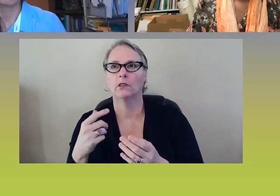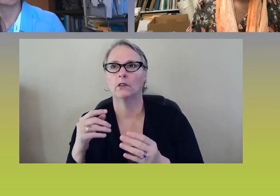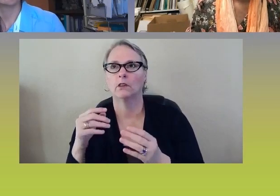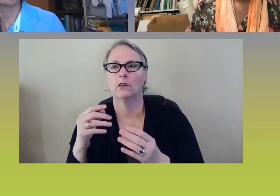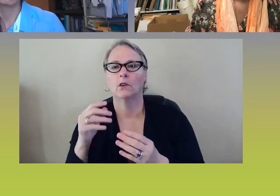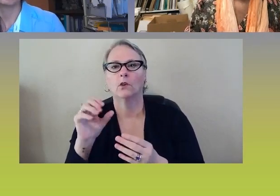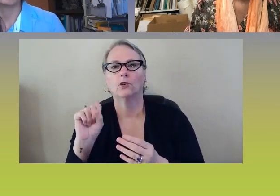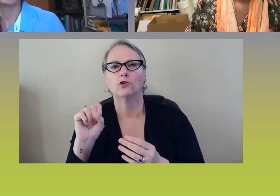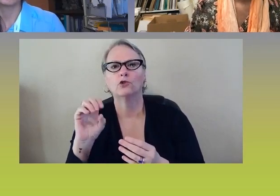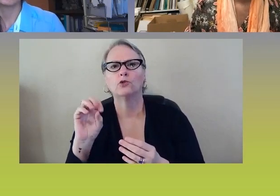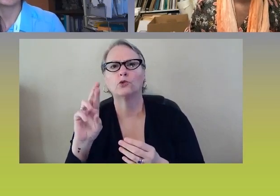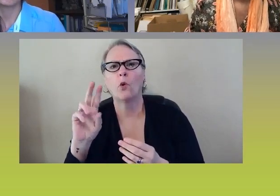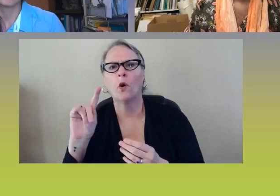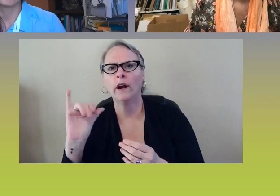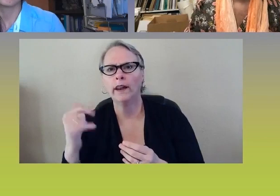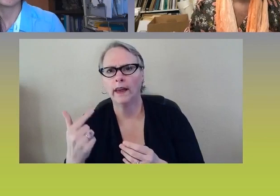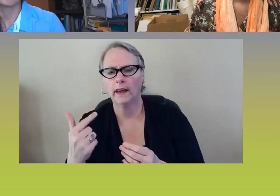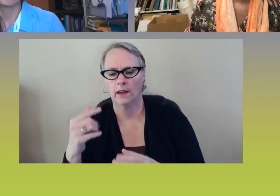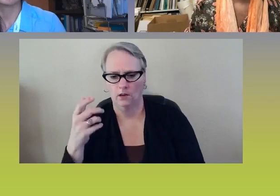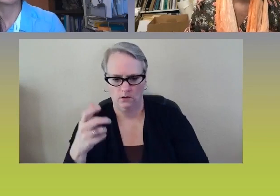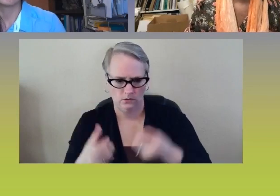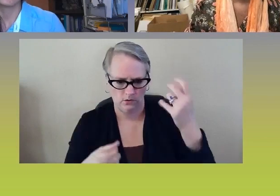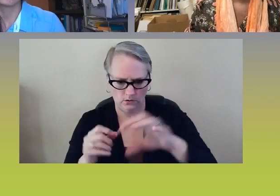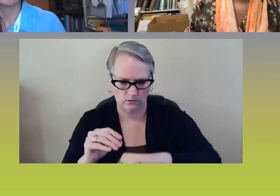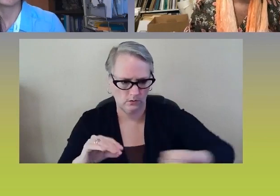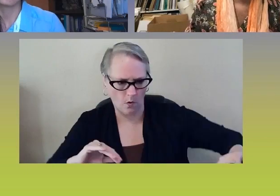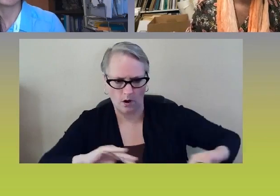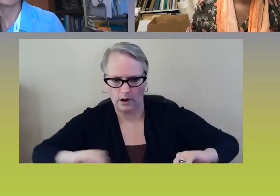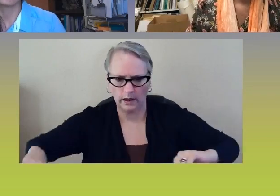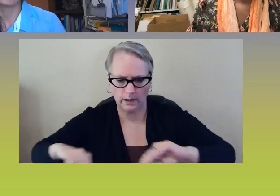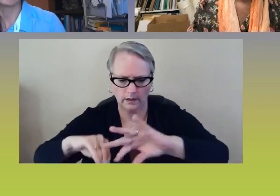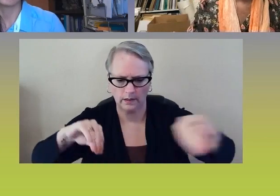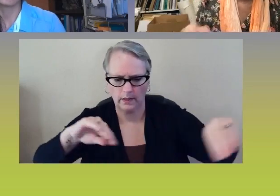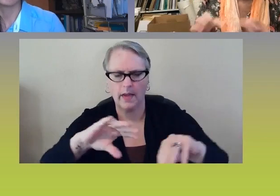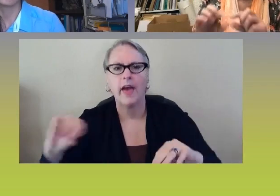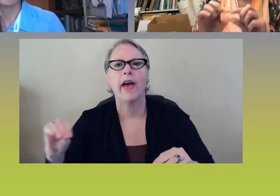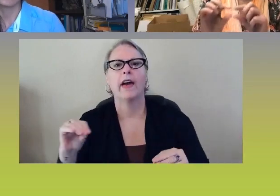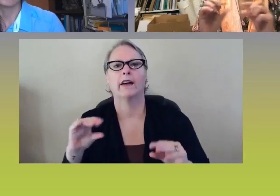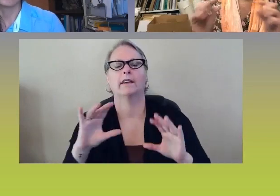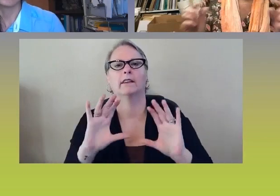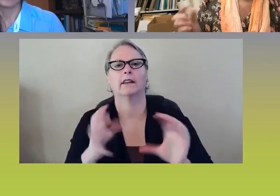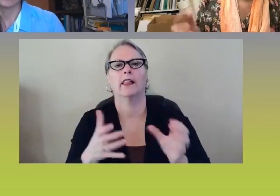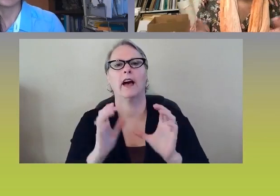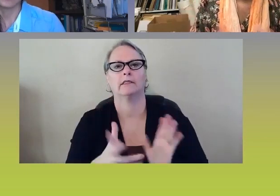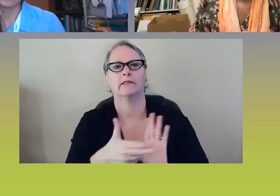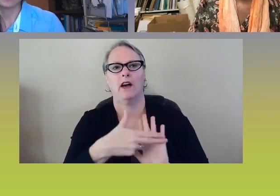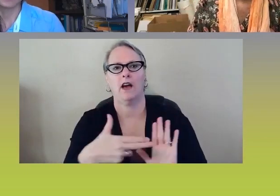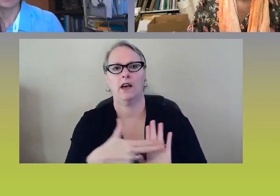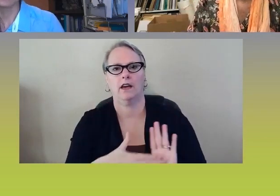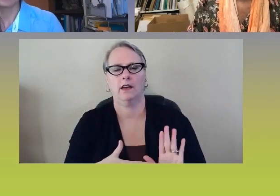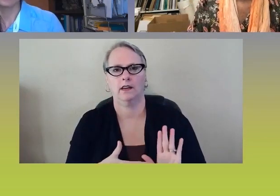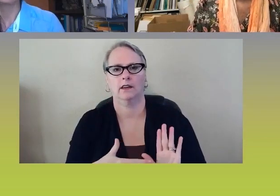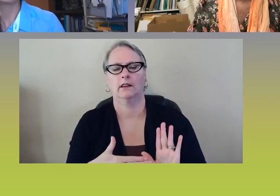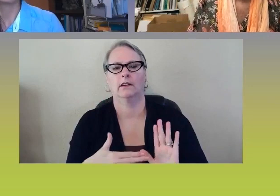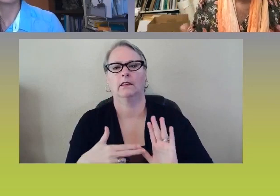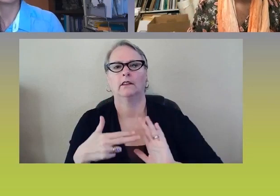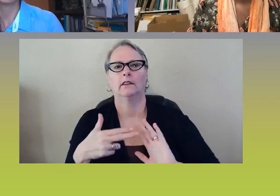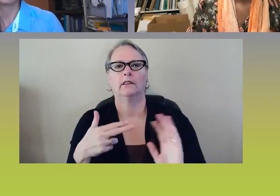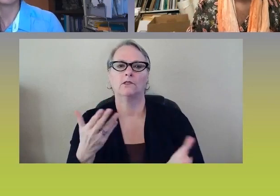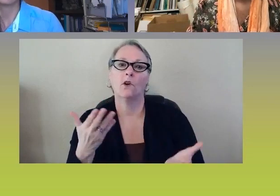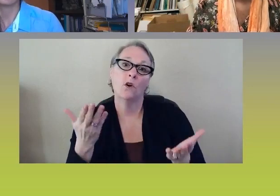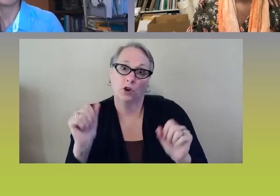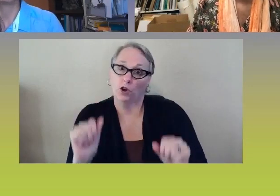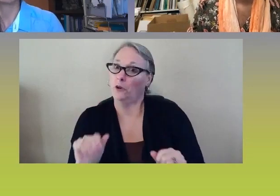a table, a texture table, for instance, that could be a table with just a leaf around with